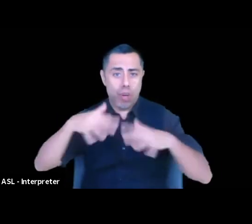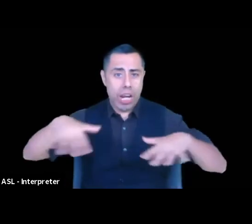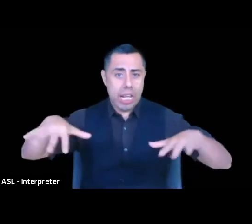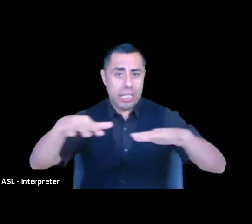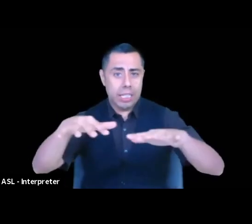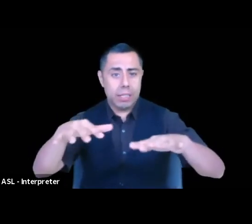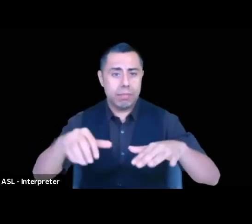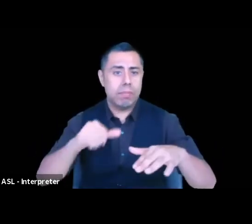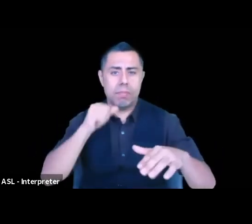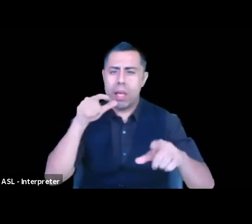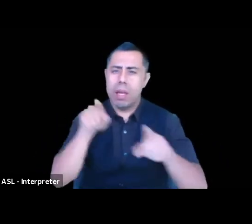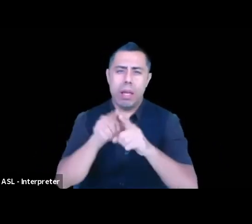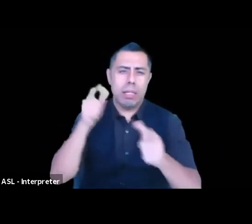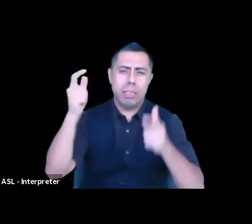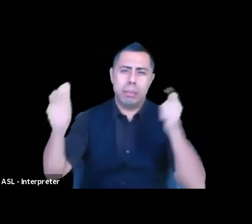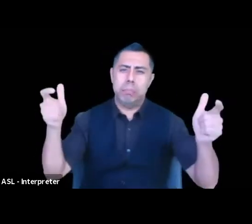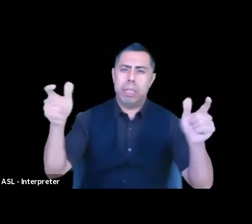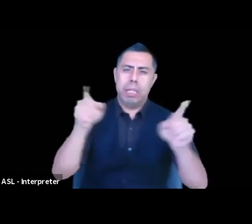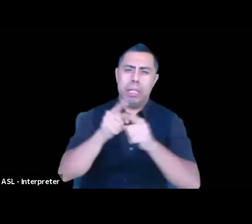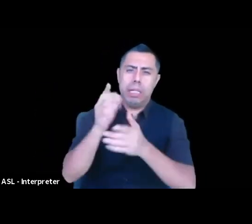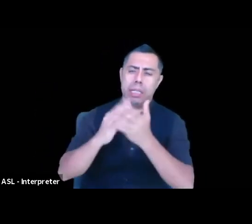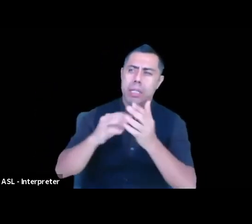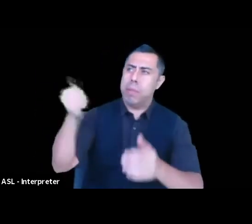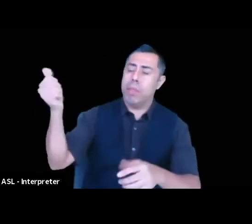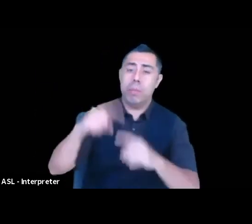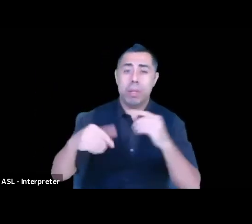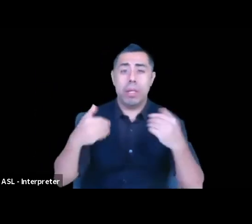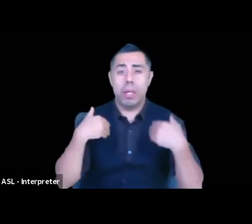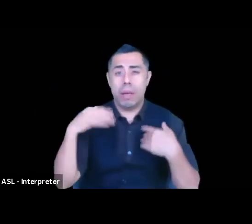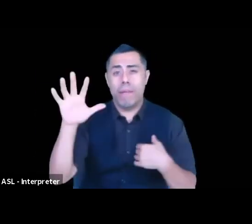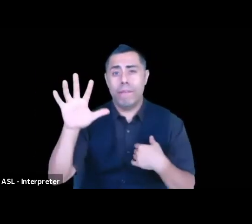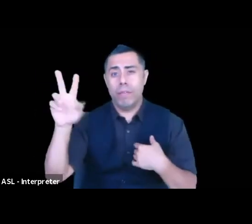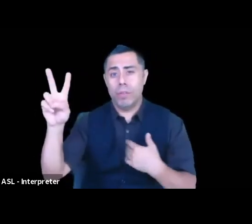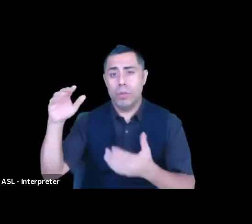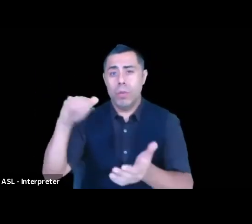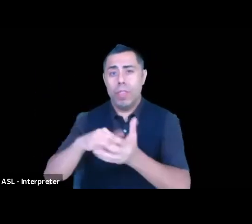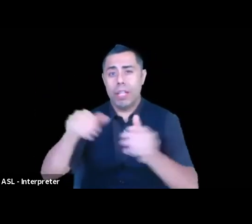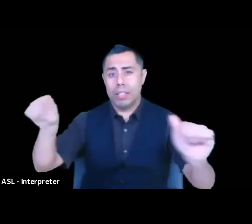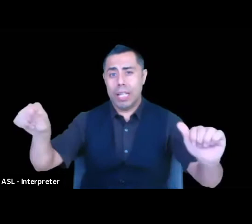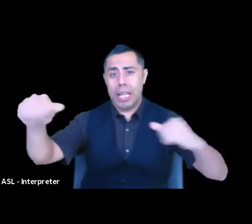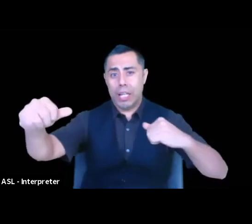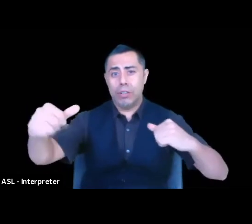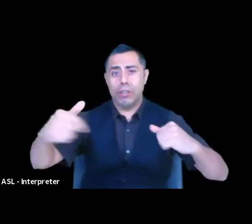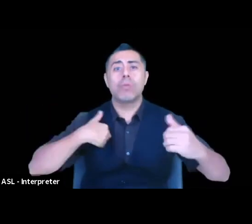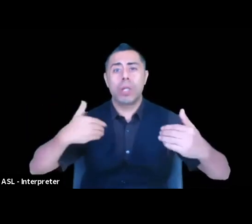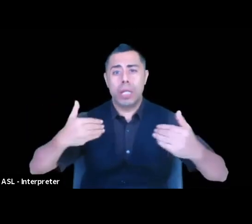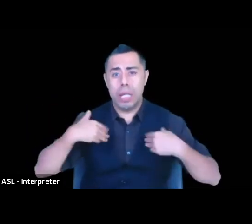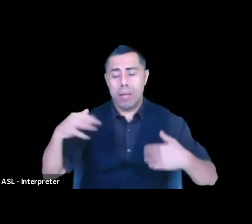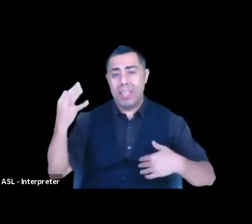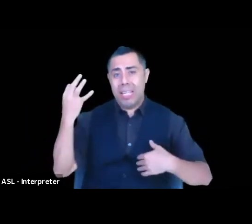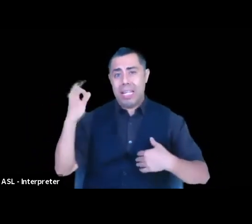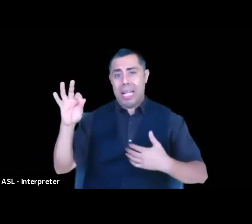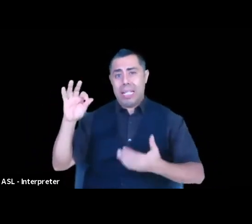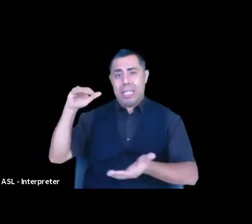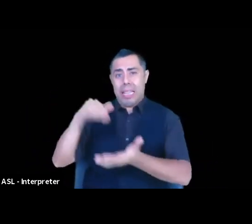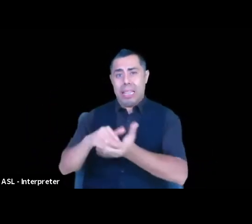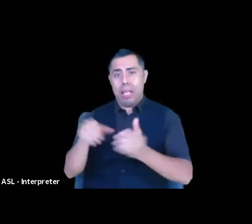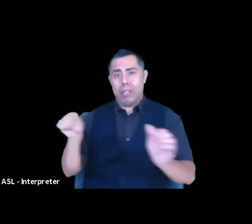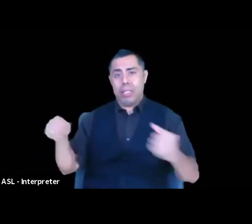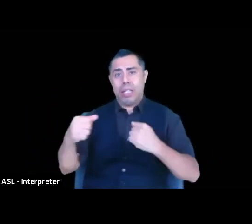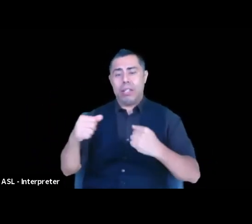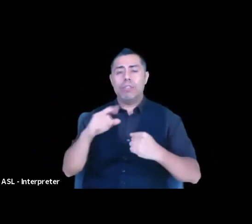not as big as some, but it's about 52,000 acres, and we hold 19,000 acres of it in reserve so that